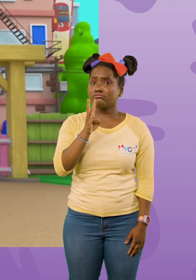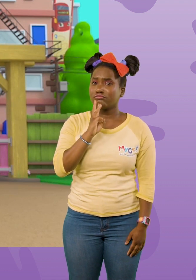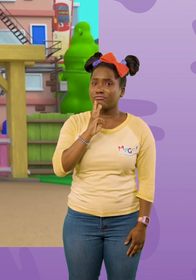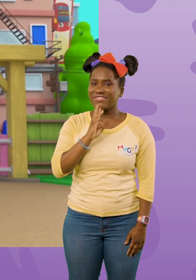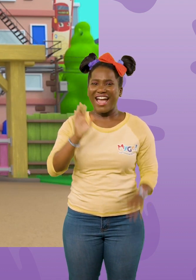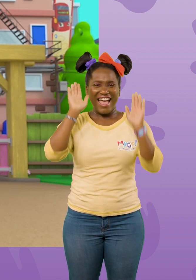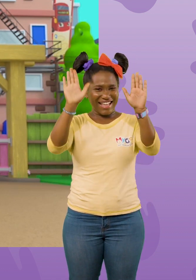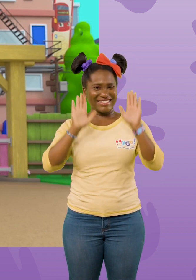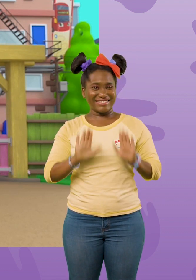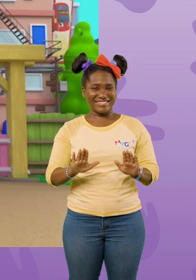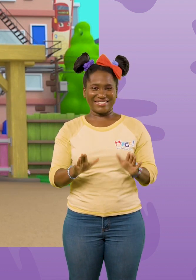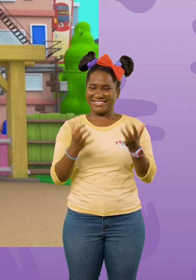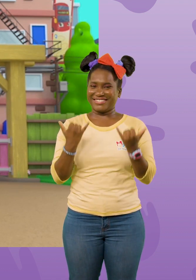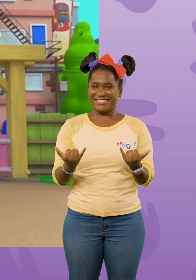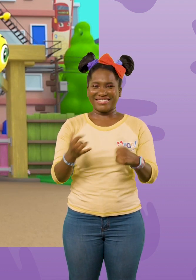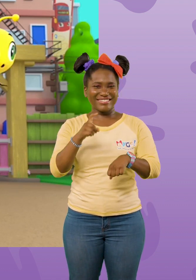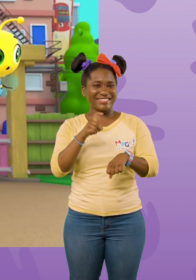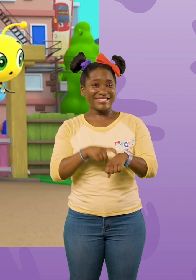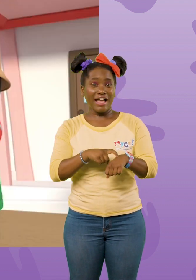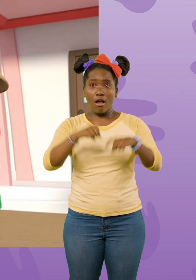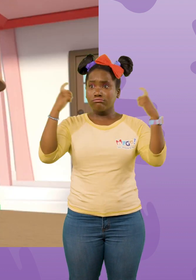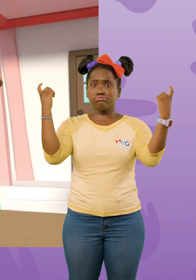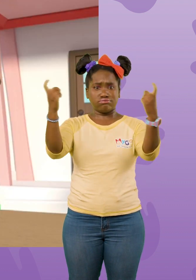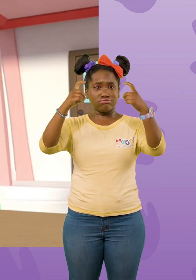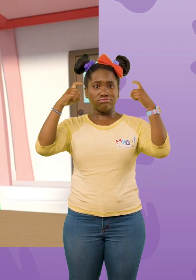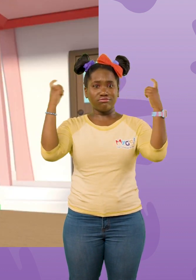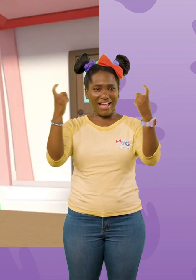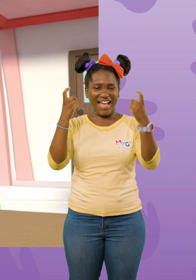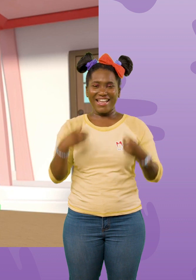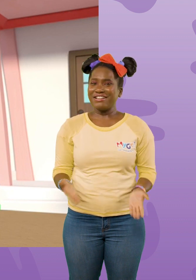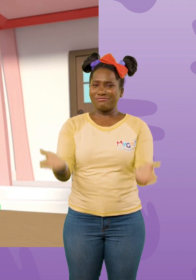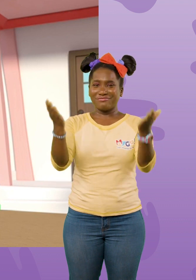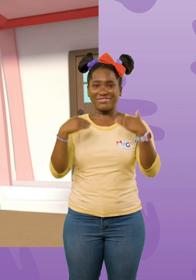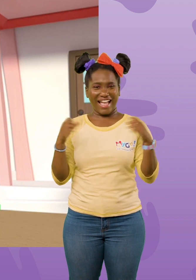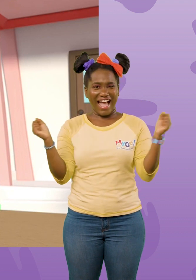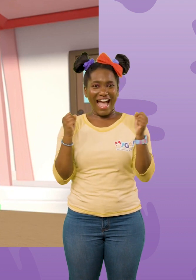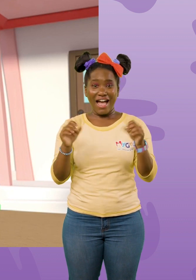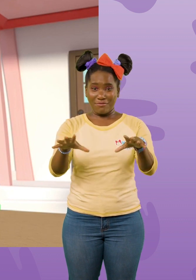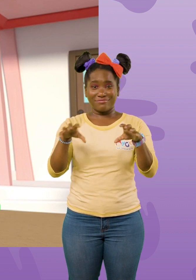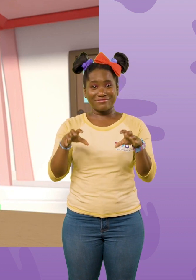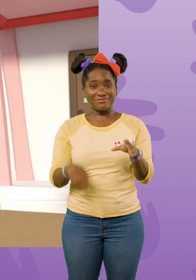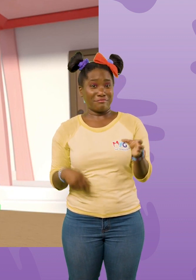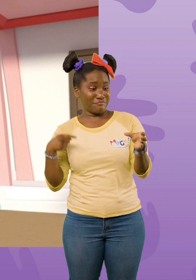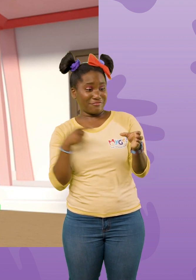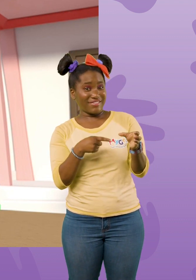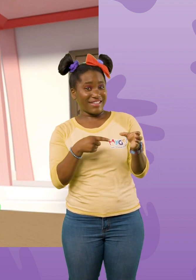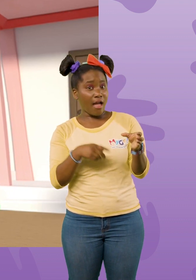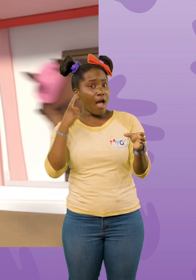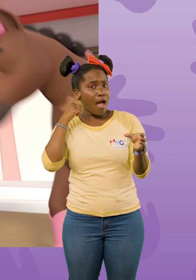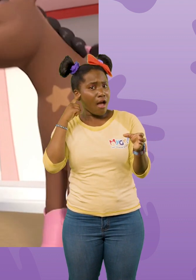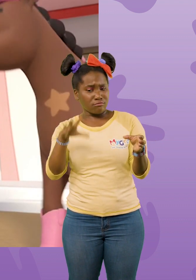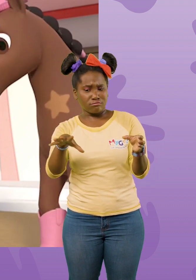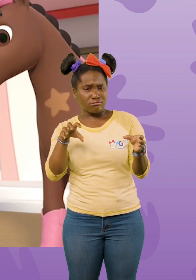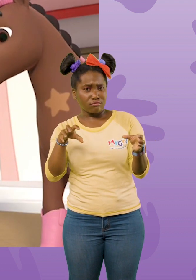Fun with water is so great. Now it's time to celebrate. Let's all have an ice cold